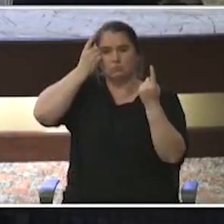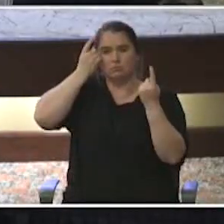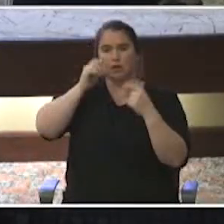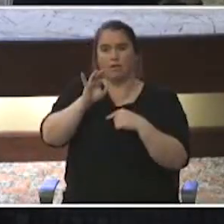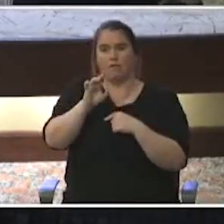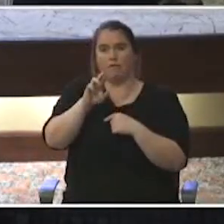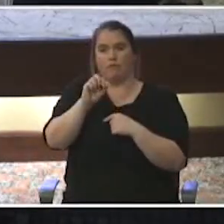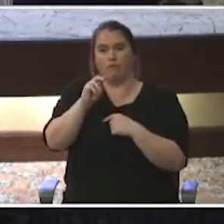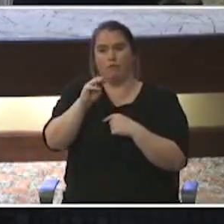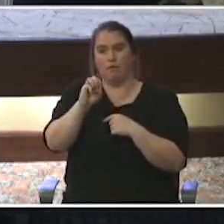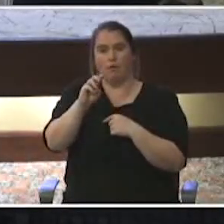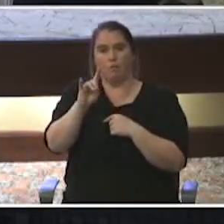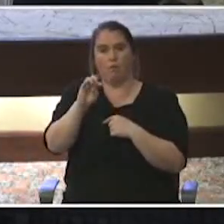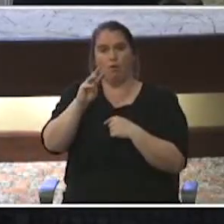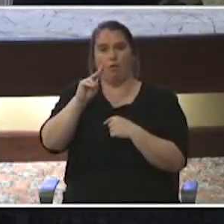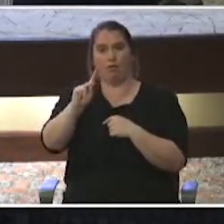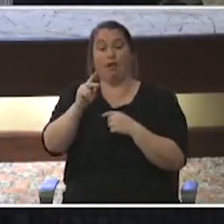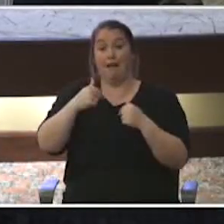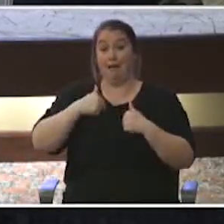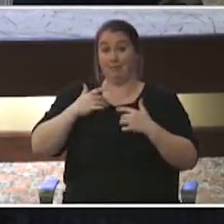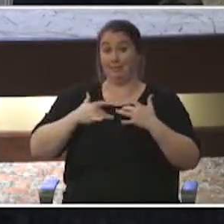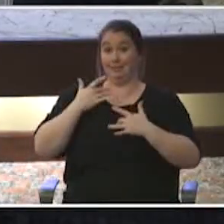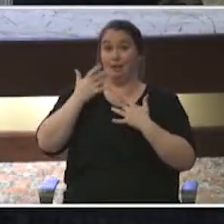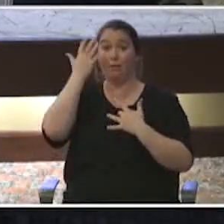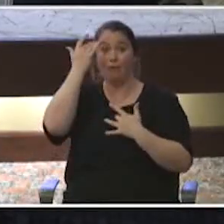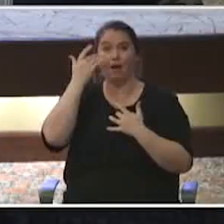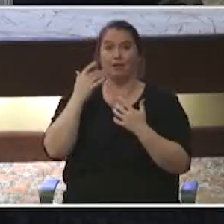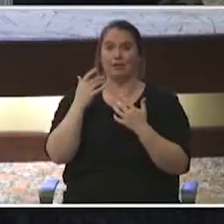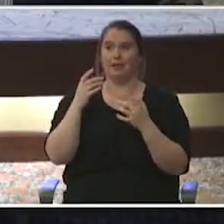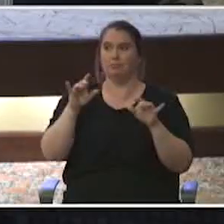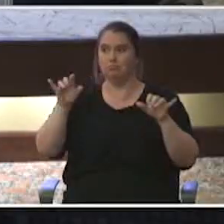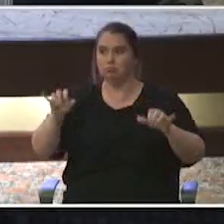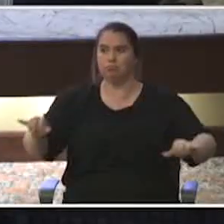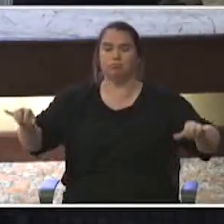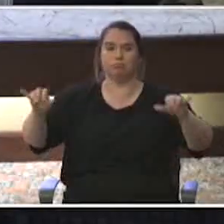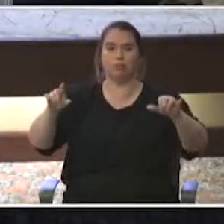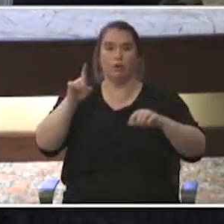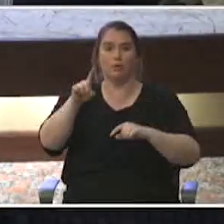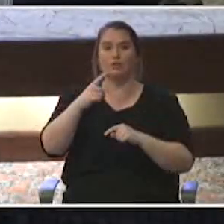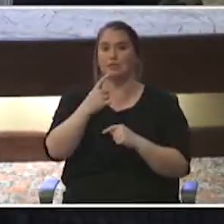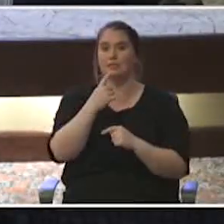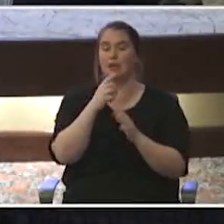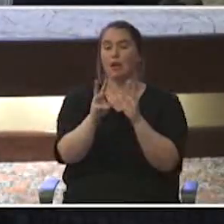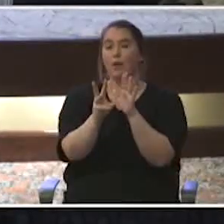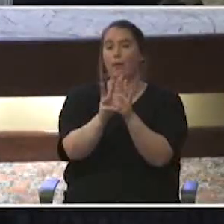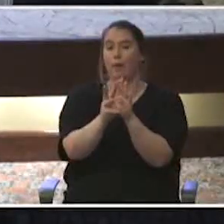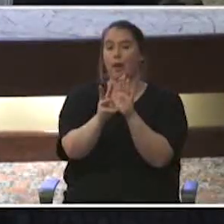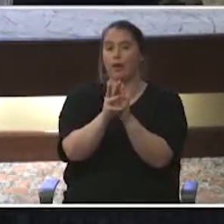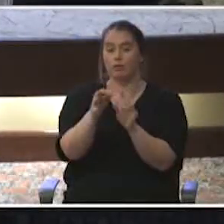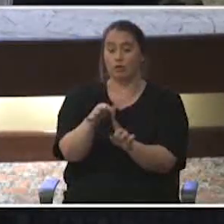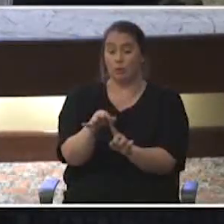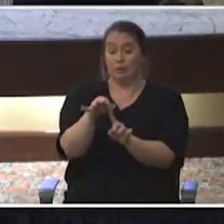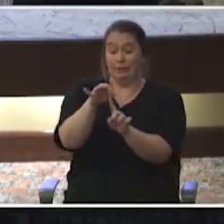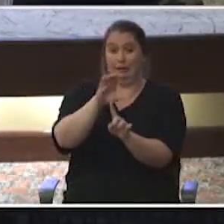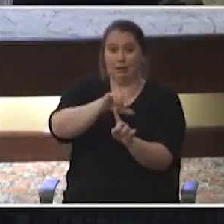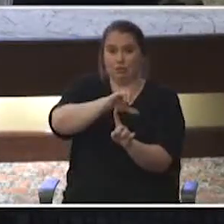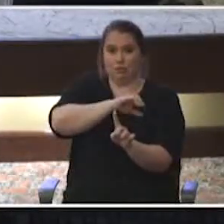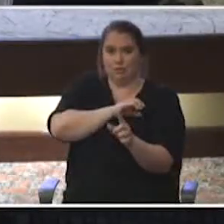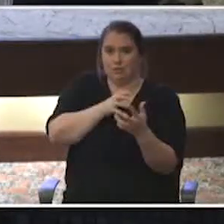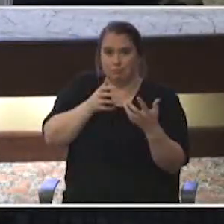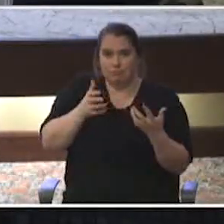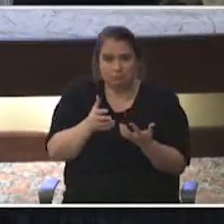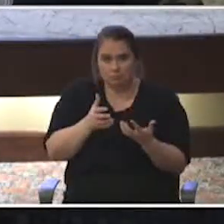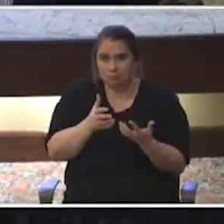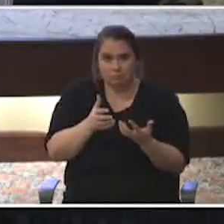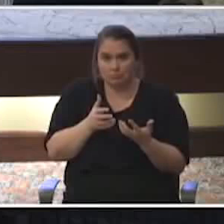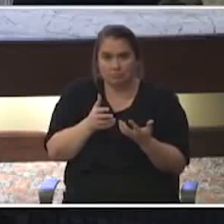because it will help us begin to answer the all too familiar question, what is Waco's unique character, its architectural character,